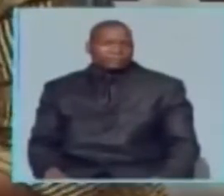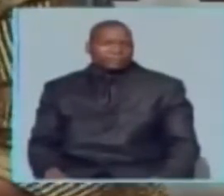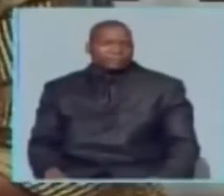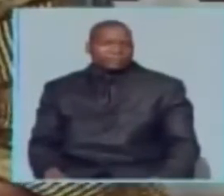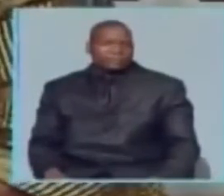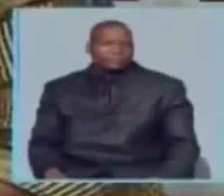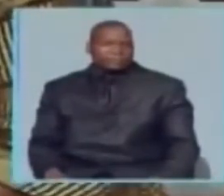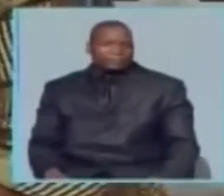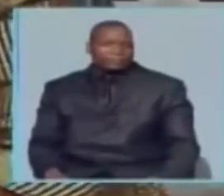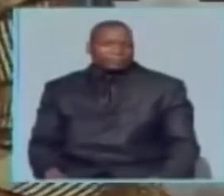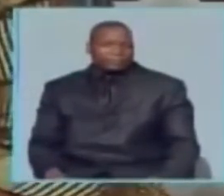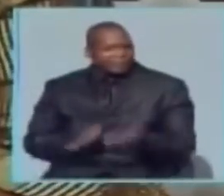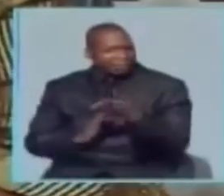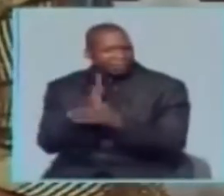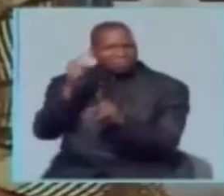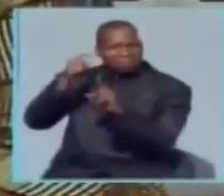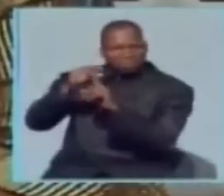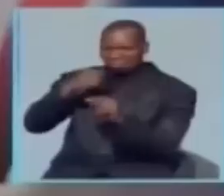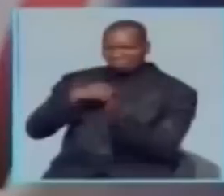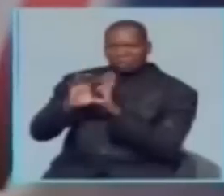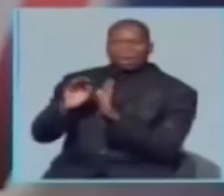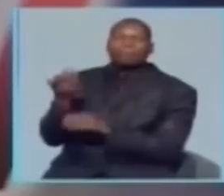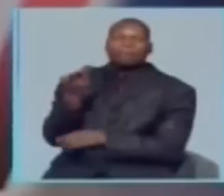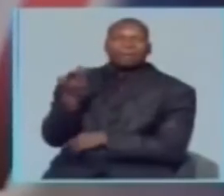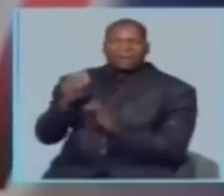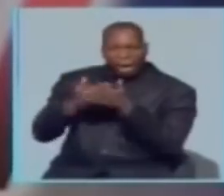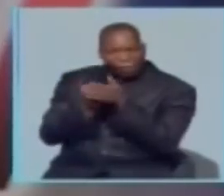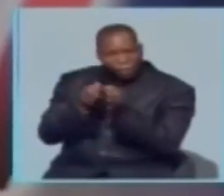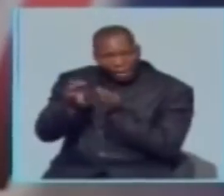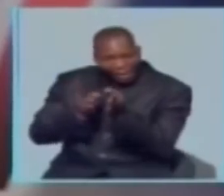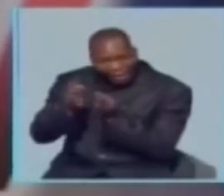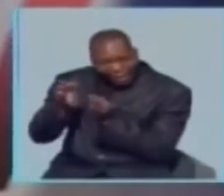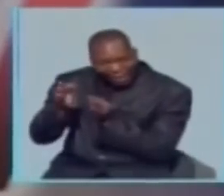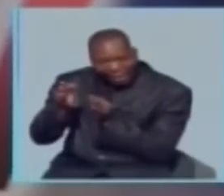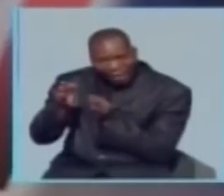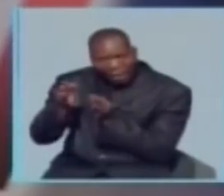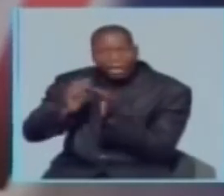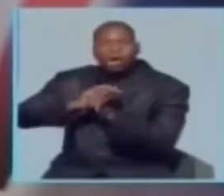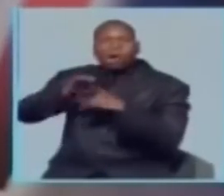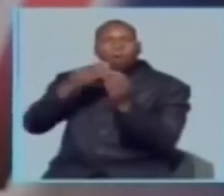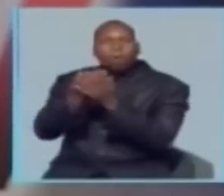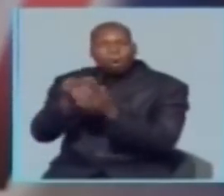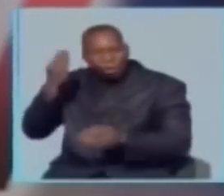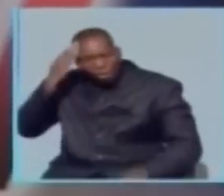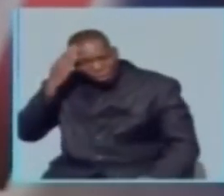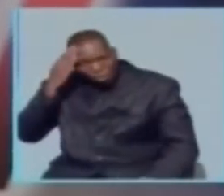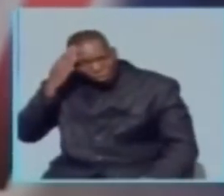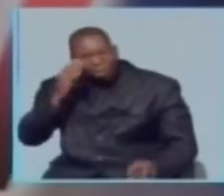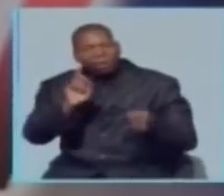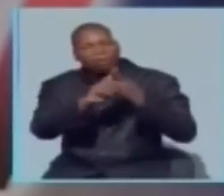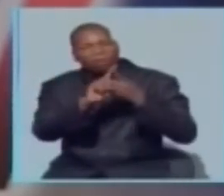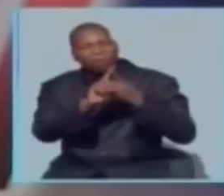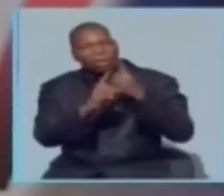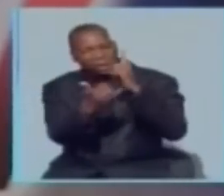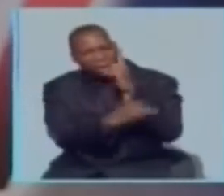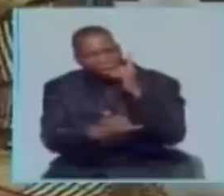I can't even find the right word to express it, because I think that we all know, one, that this country, the power